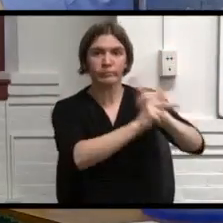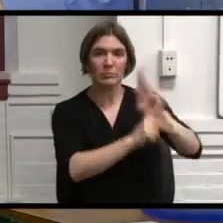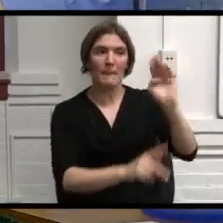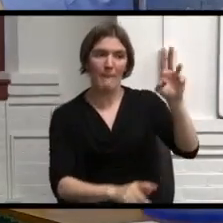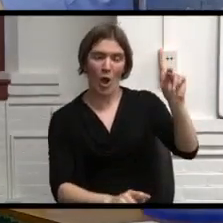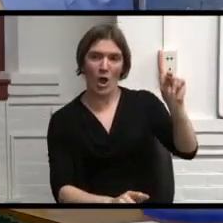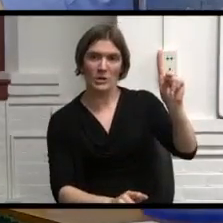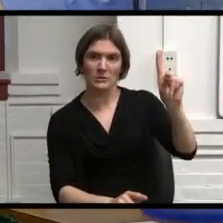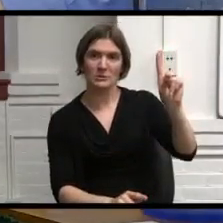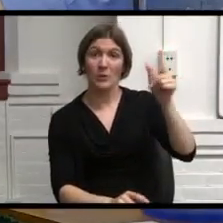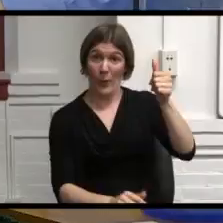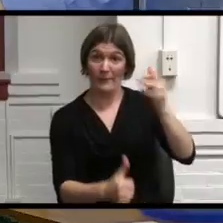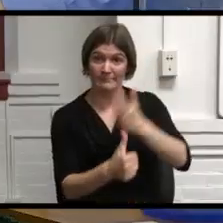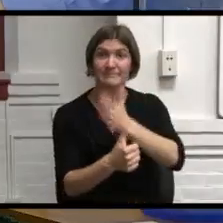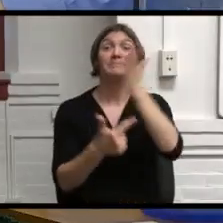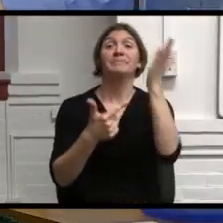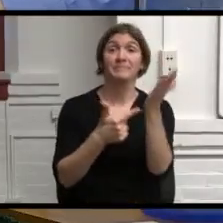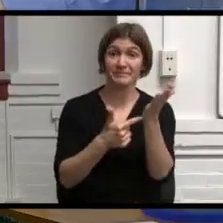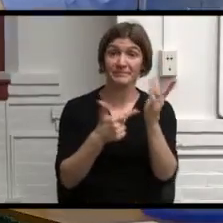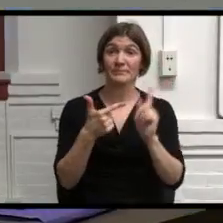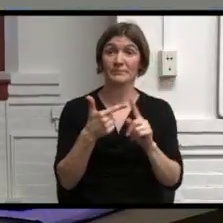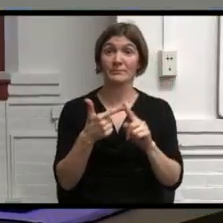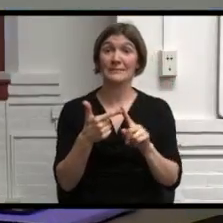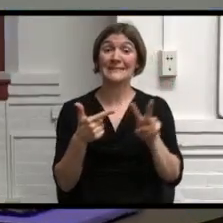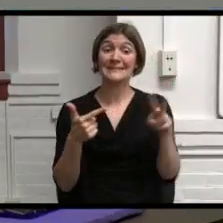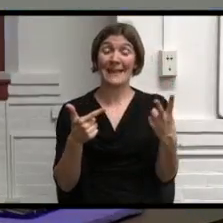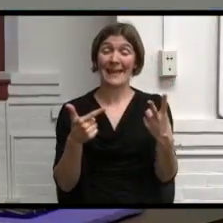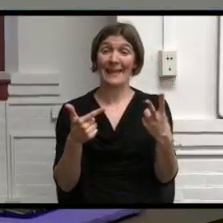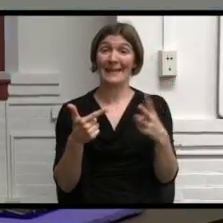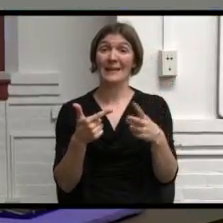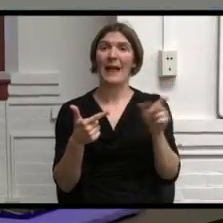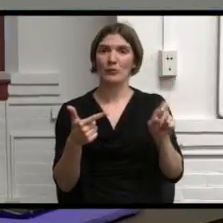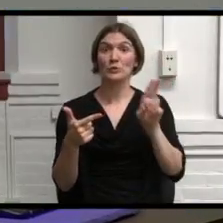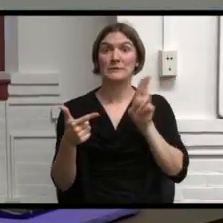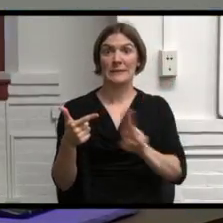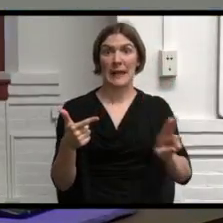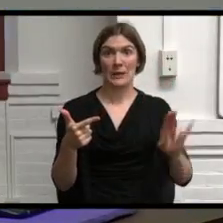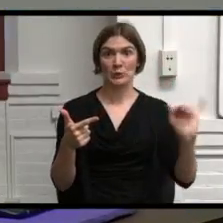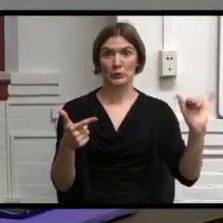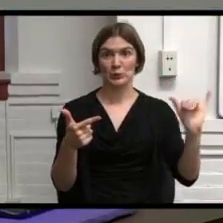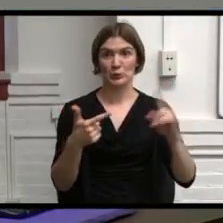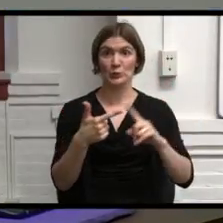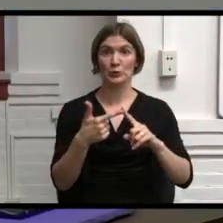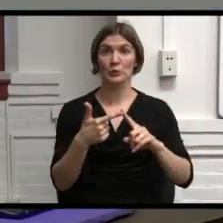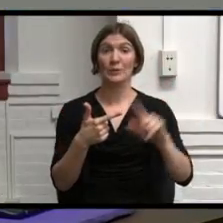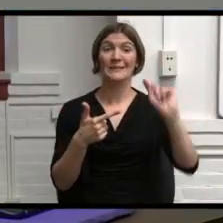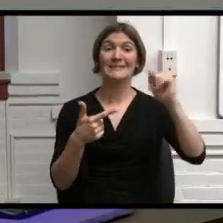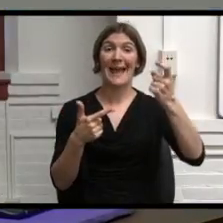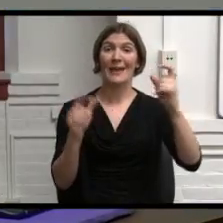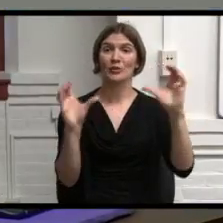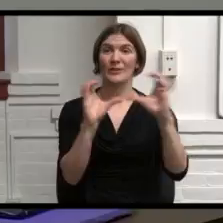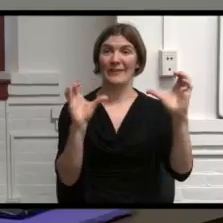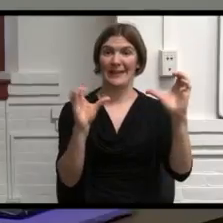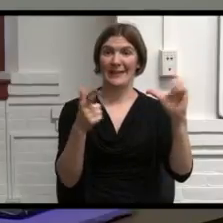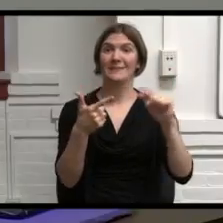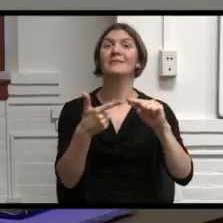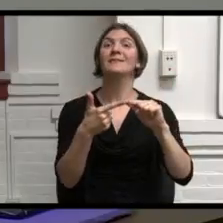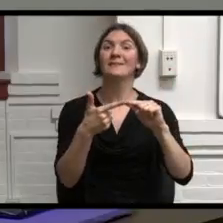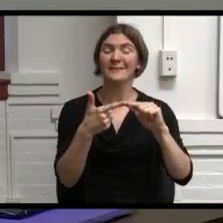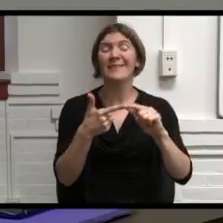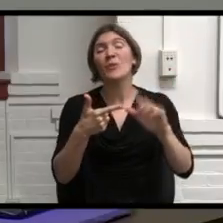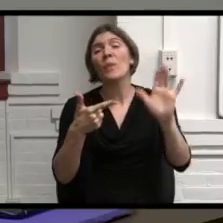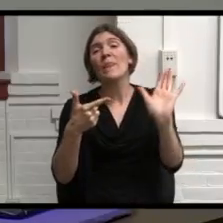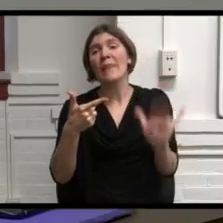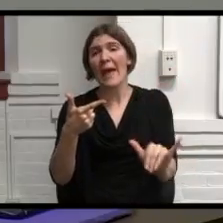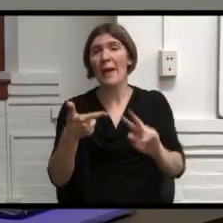bond. The next document that the select board is asked to sign is the tax certificate. And basically it